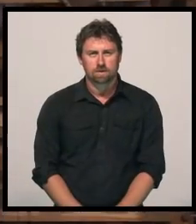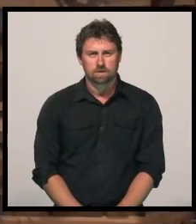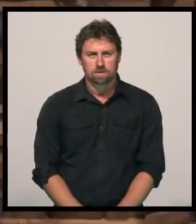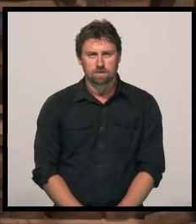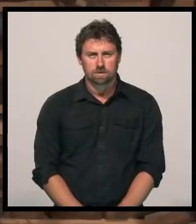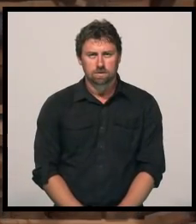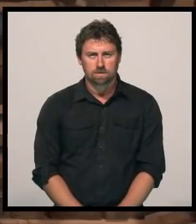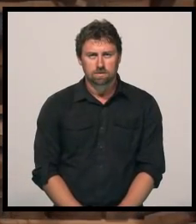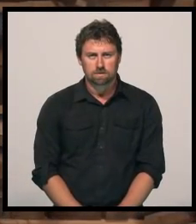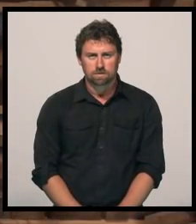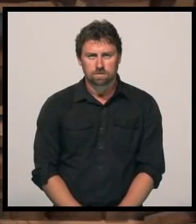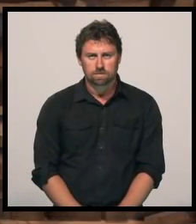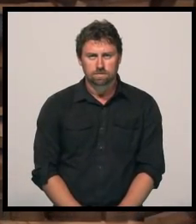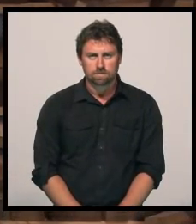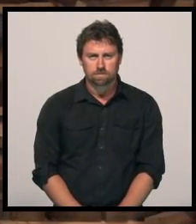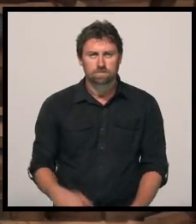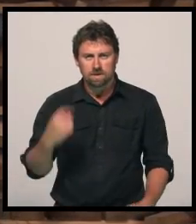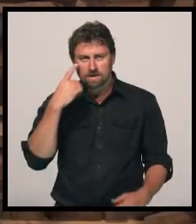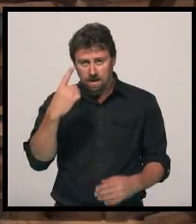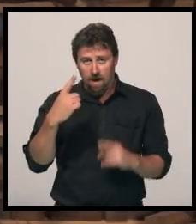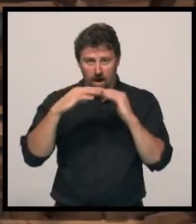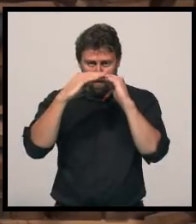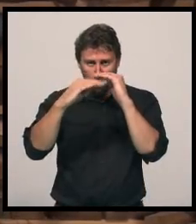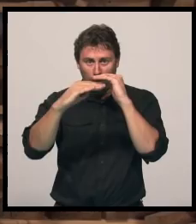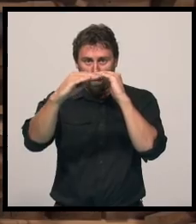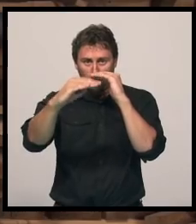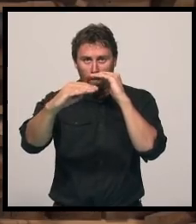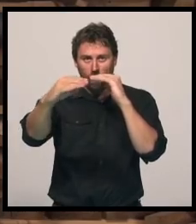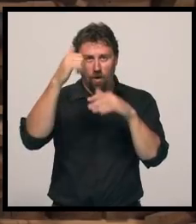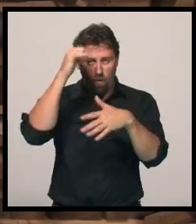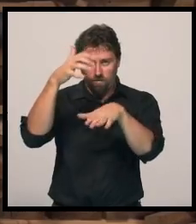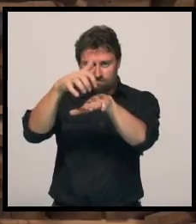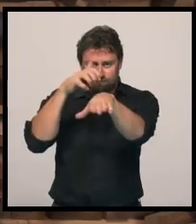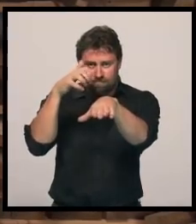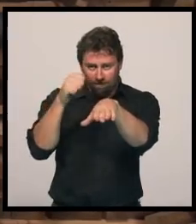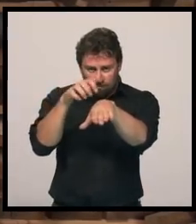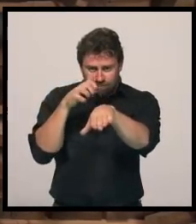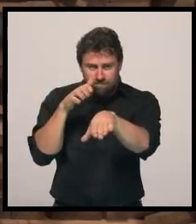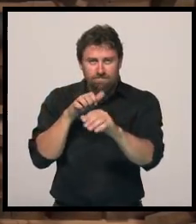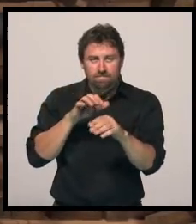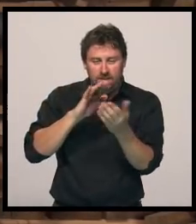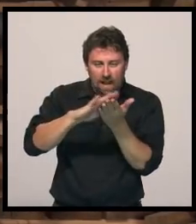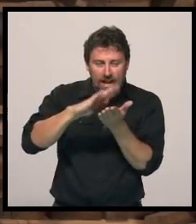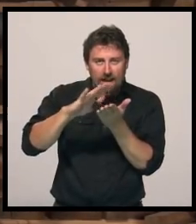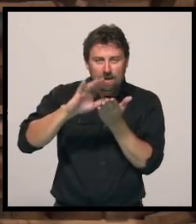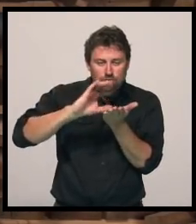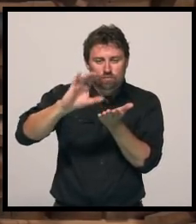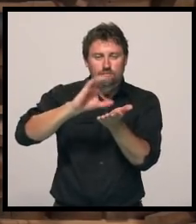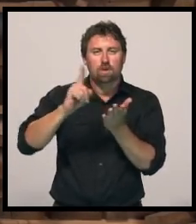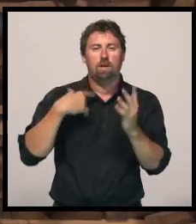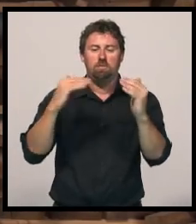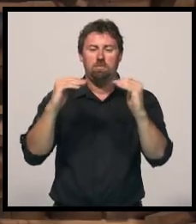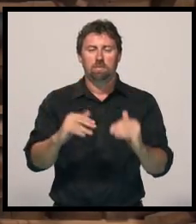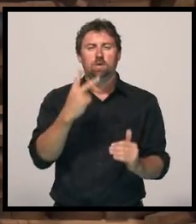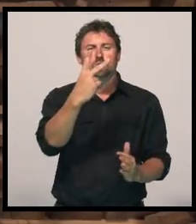As you can see, I've got some hit and miss. But I know where the register of the blades are. So now I'll take a 2mm cut